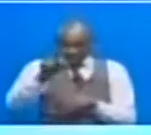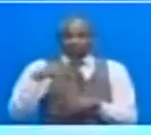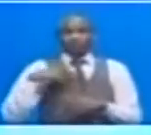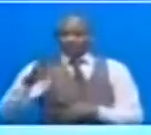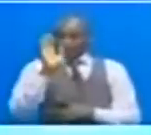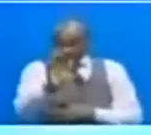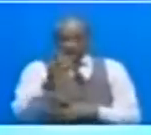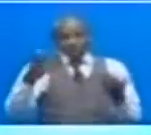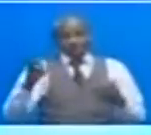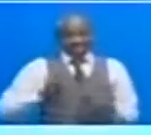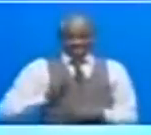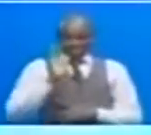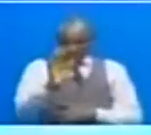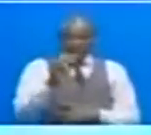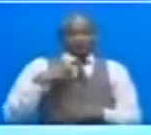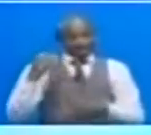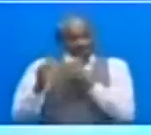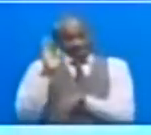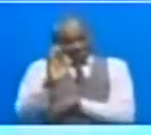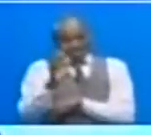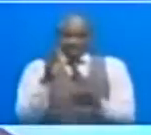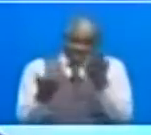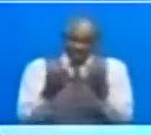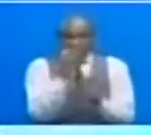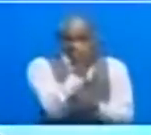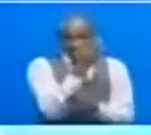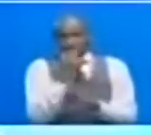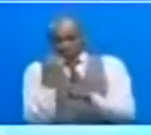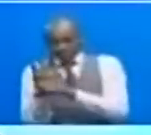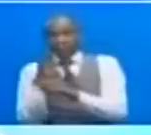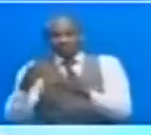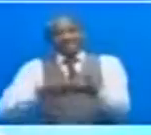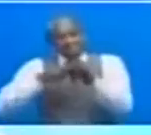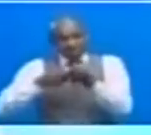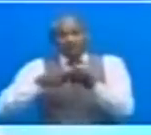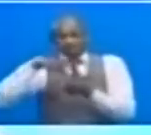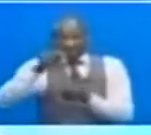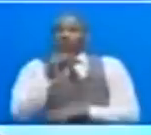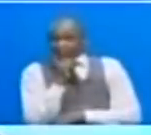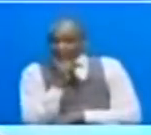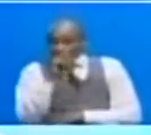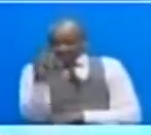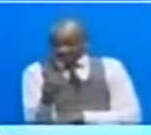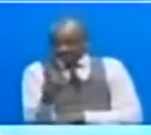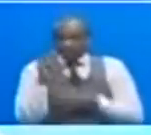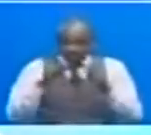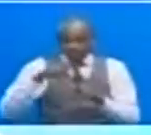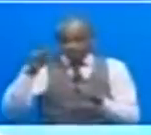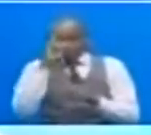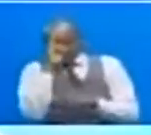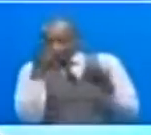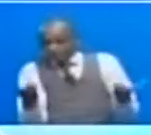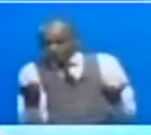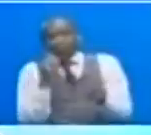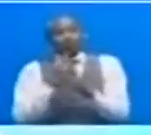daughter, your niece, your neighbor who is between 3 to 12 was raped, would you keep quiet? would you go to the authorities? What